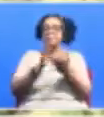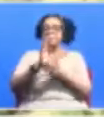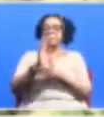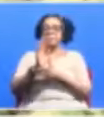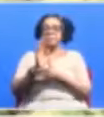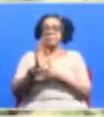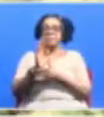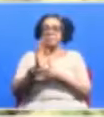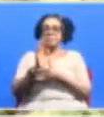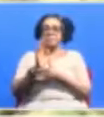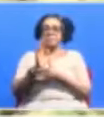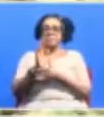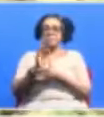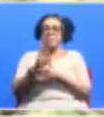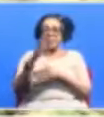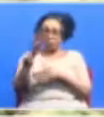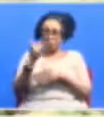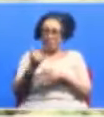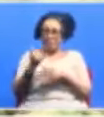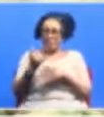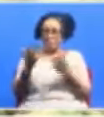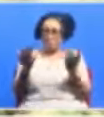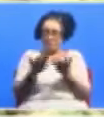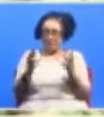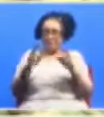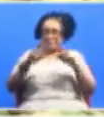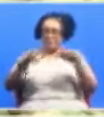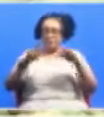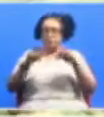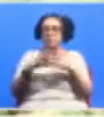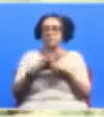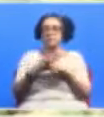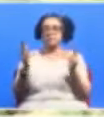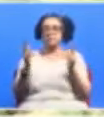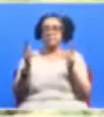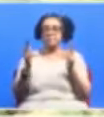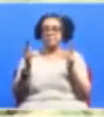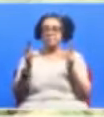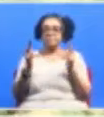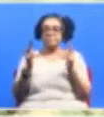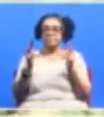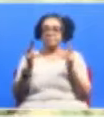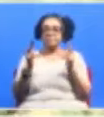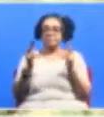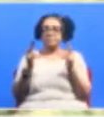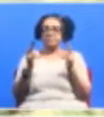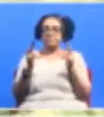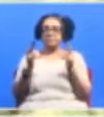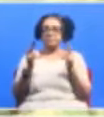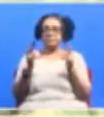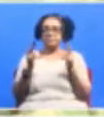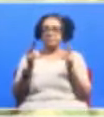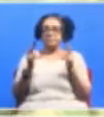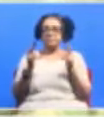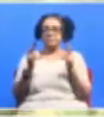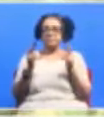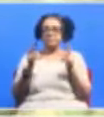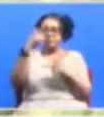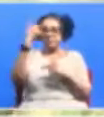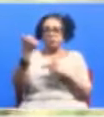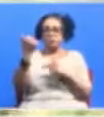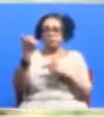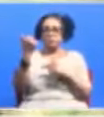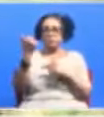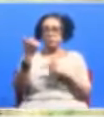That's where investigation normally starts. Okay. So that one now is behind us because it went through the